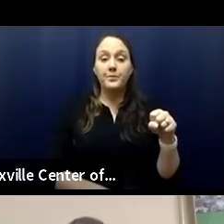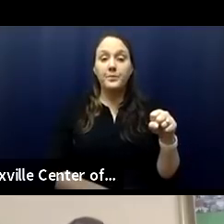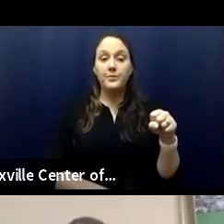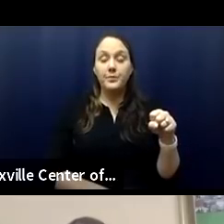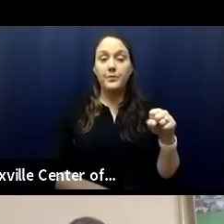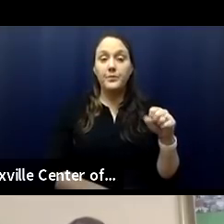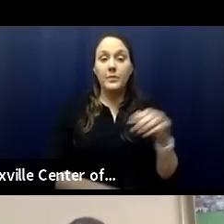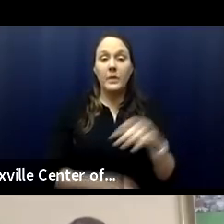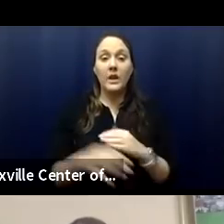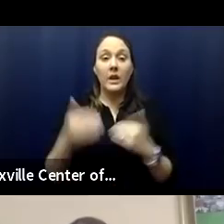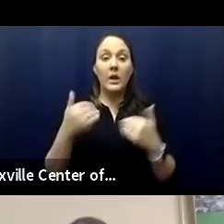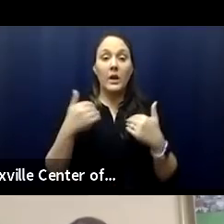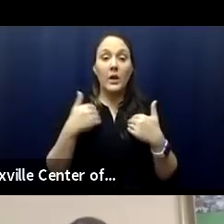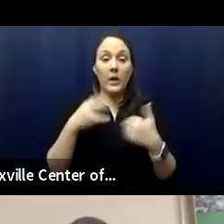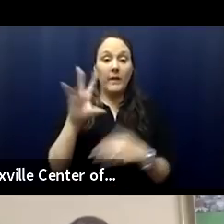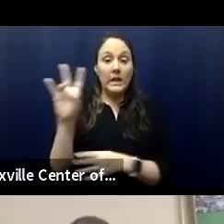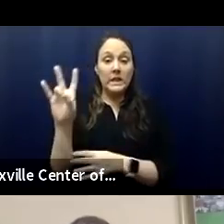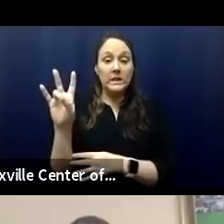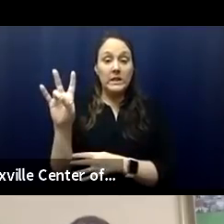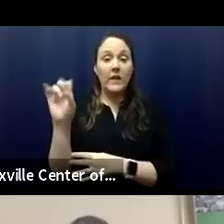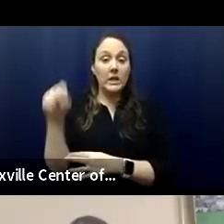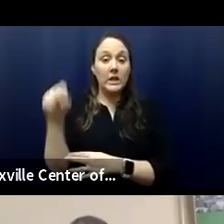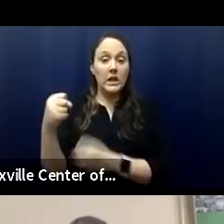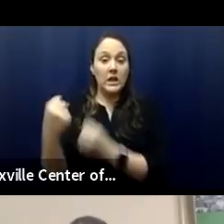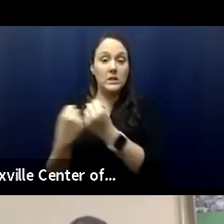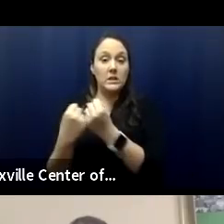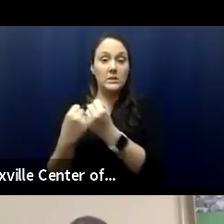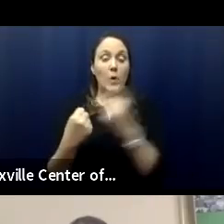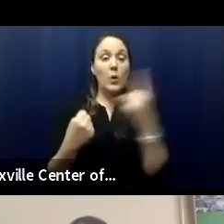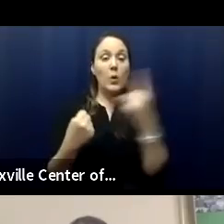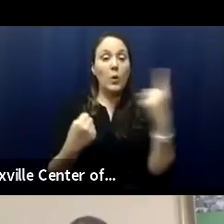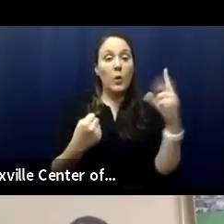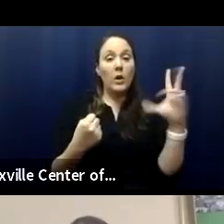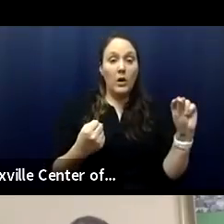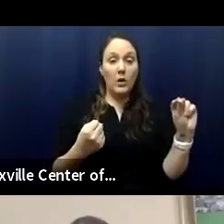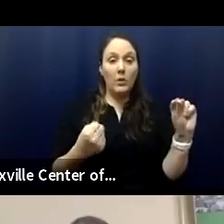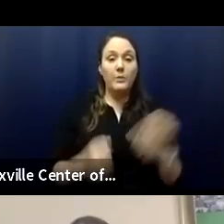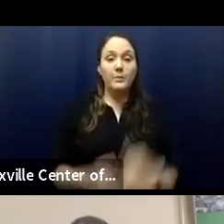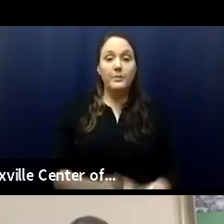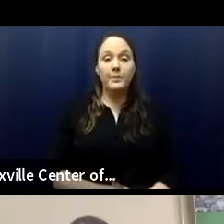We have 7 yes and 1 no.